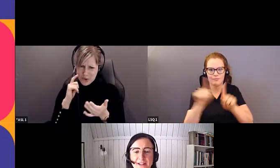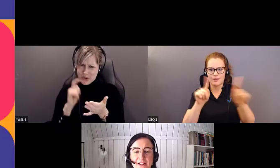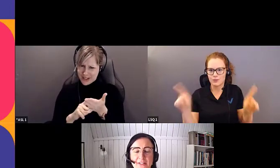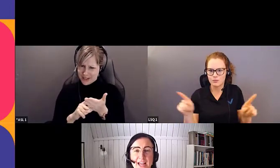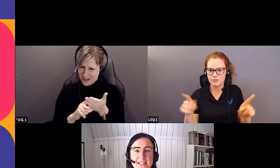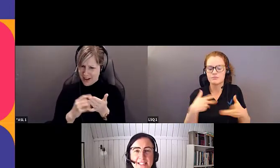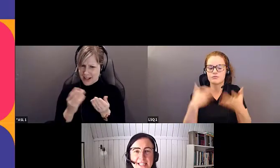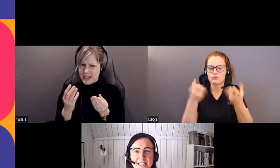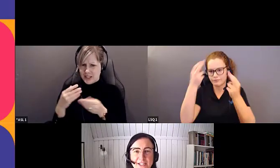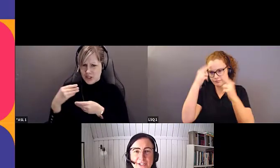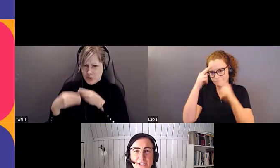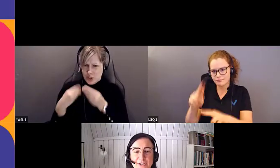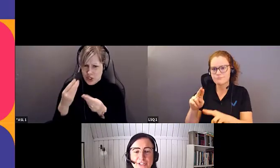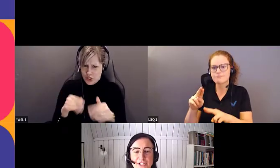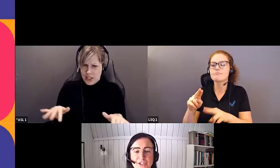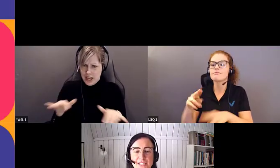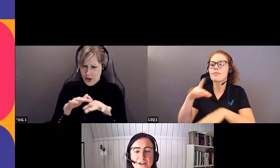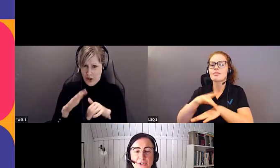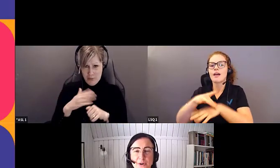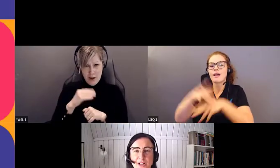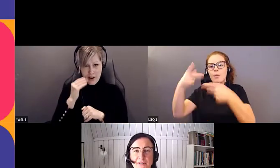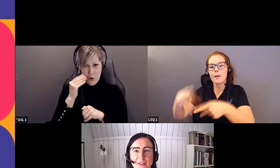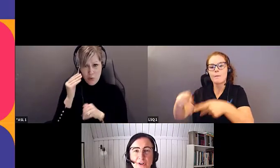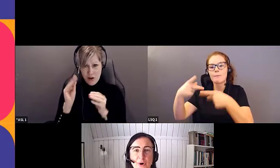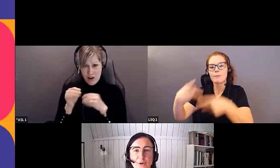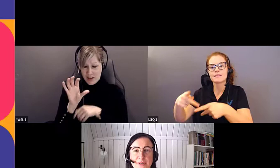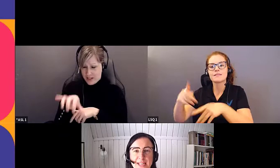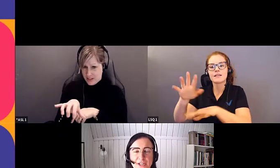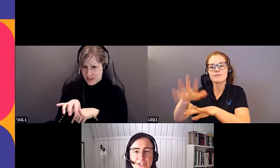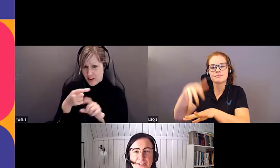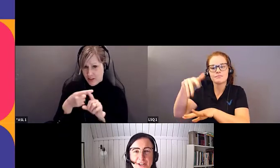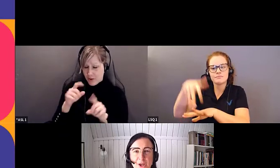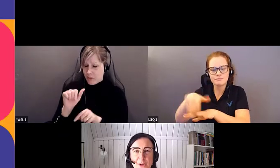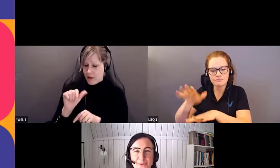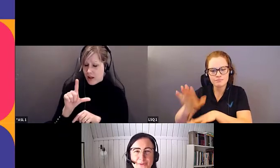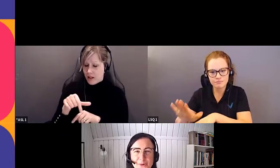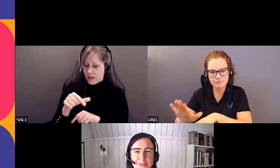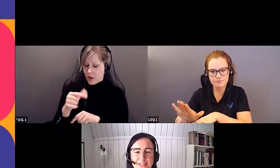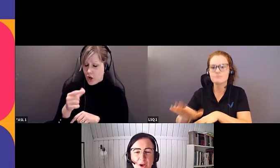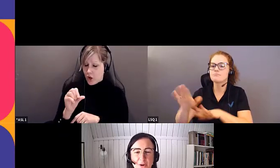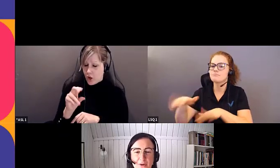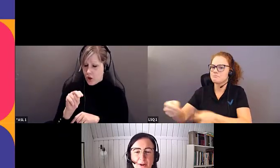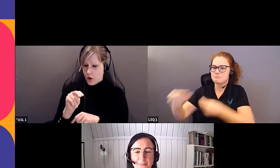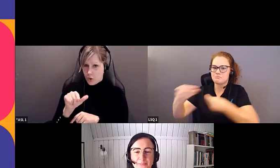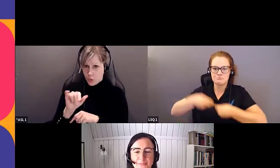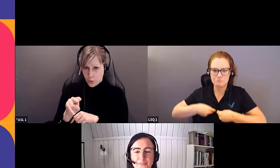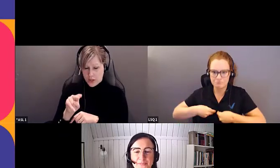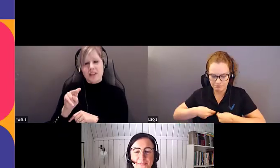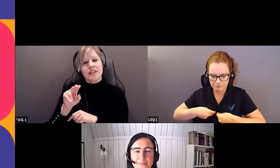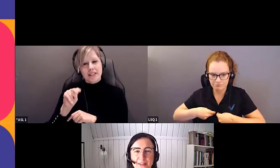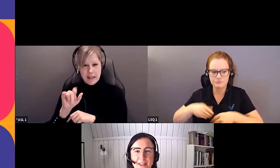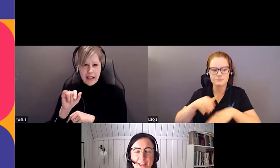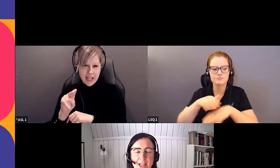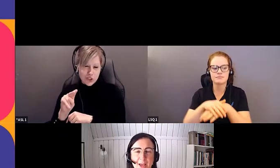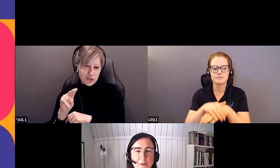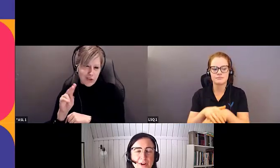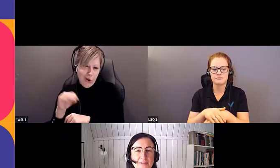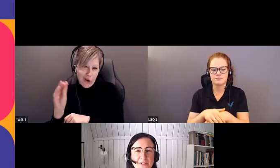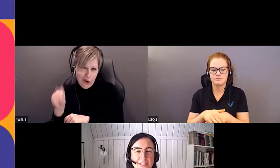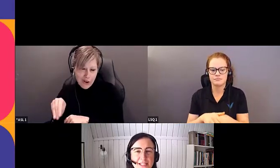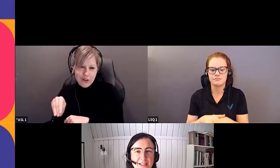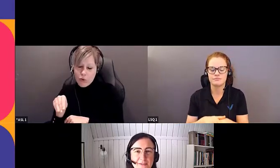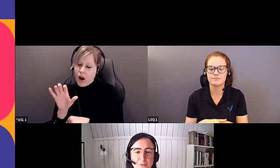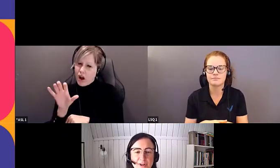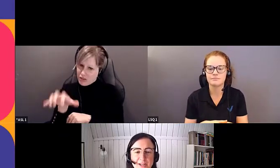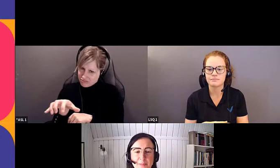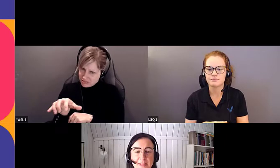office on the unceded traditional territory of the Algonquin Nation, also known as Ottawa. I'm